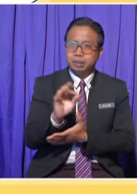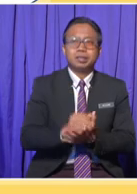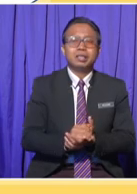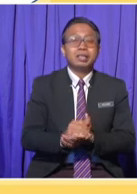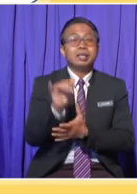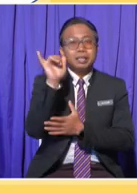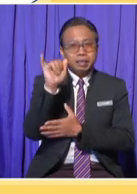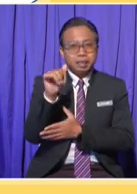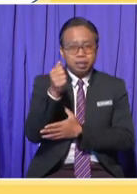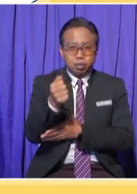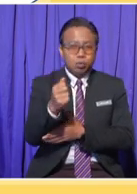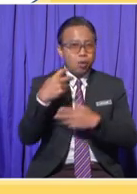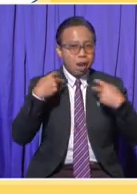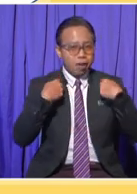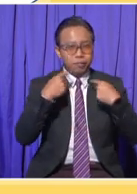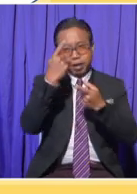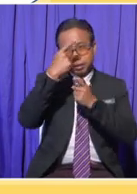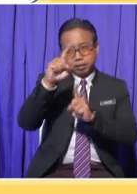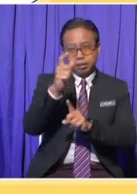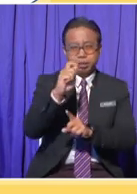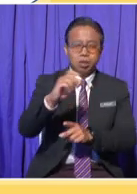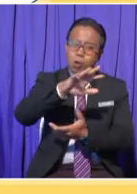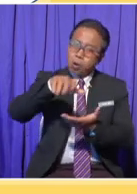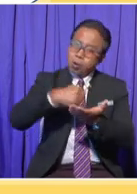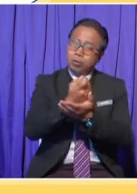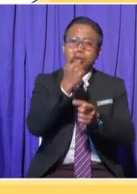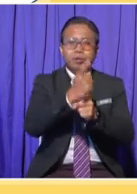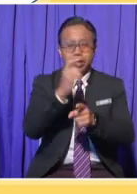Yay! You have answered all correctly.